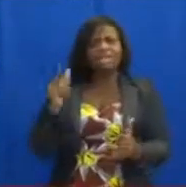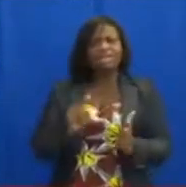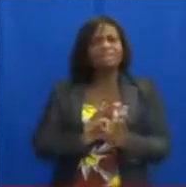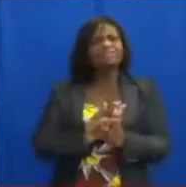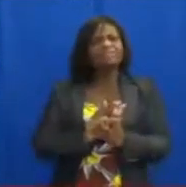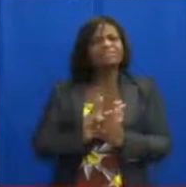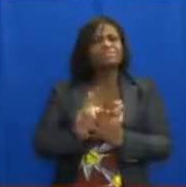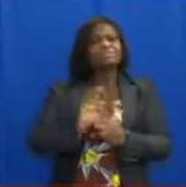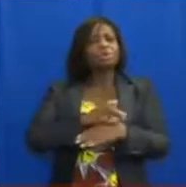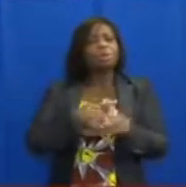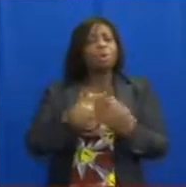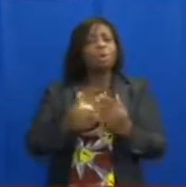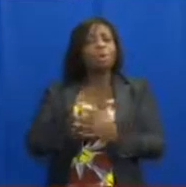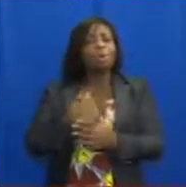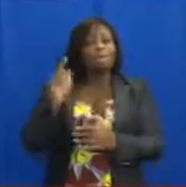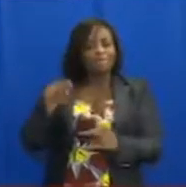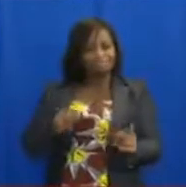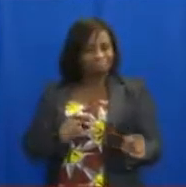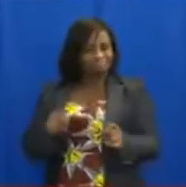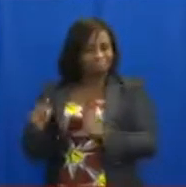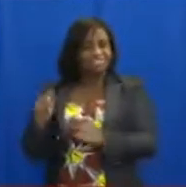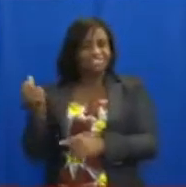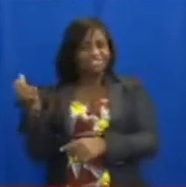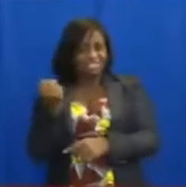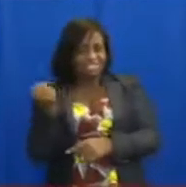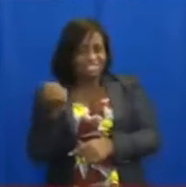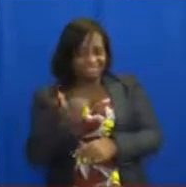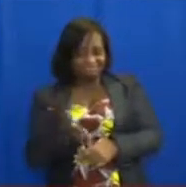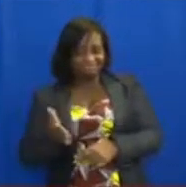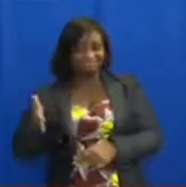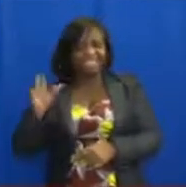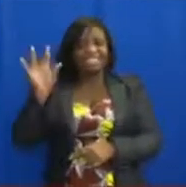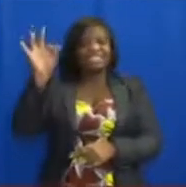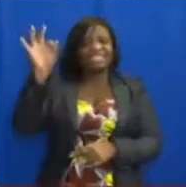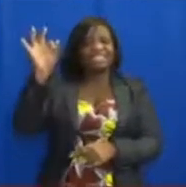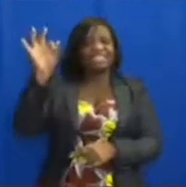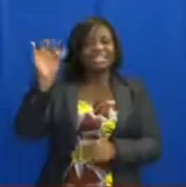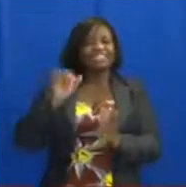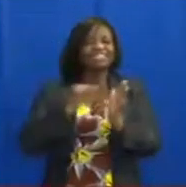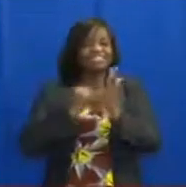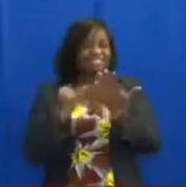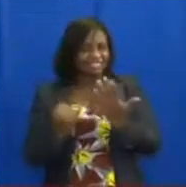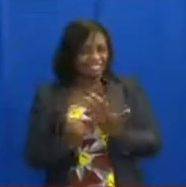tertiary institutions are to be in school from Saturday, 9th of January.